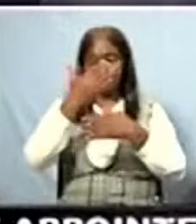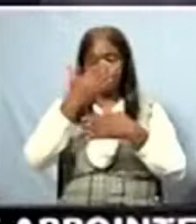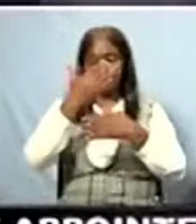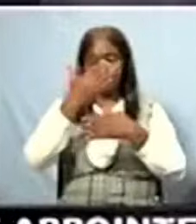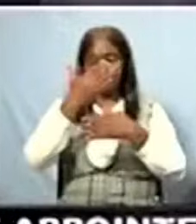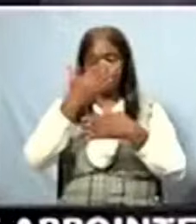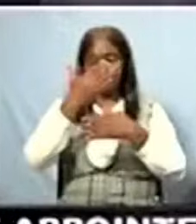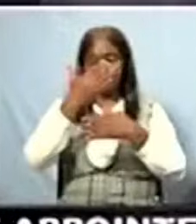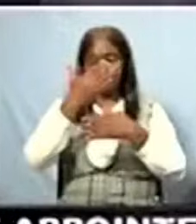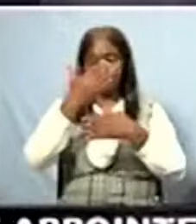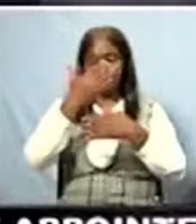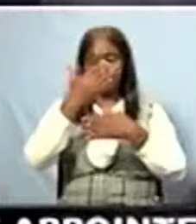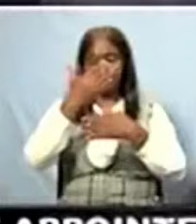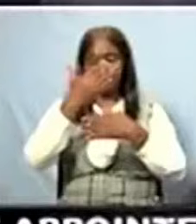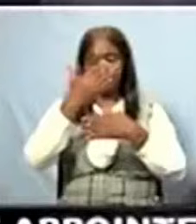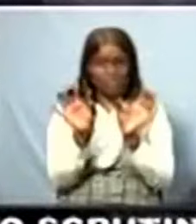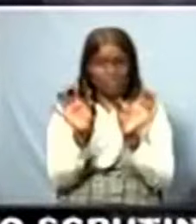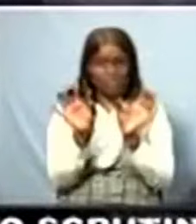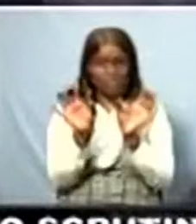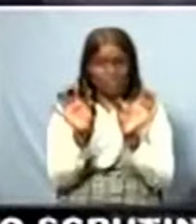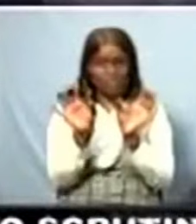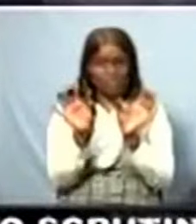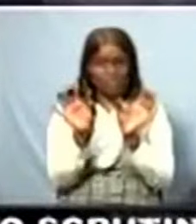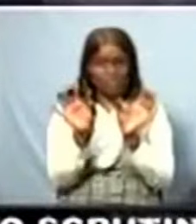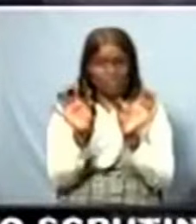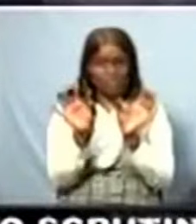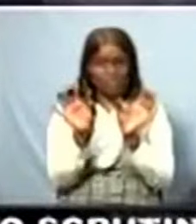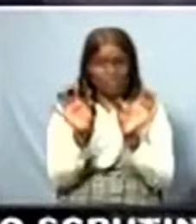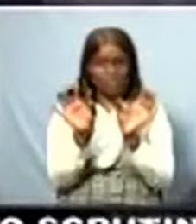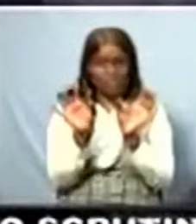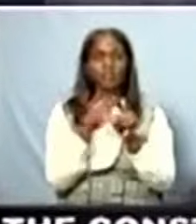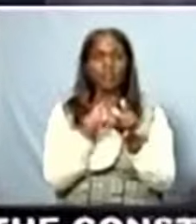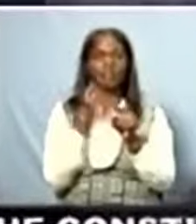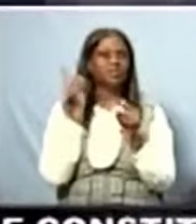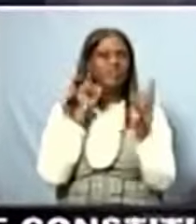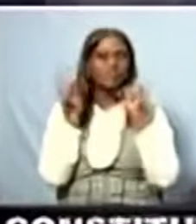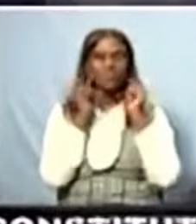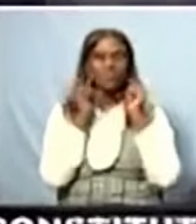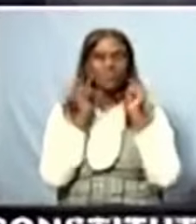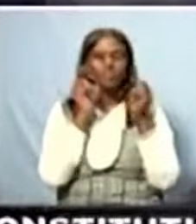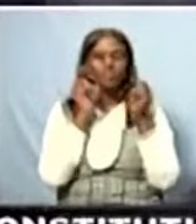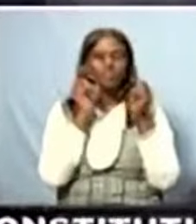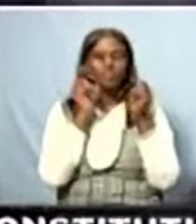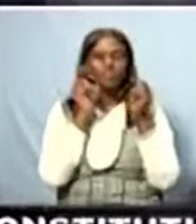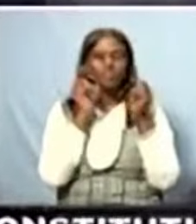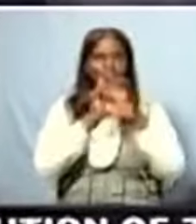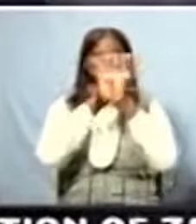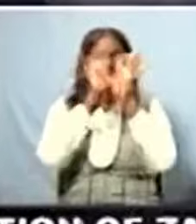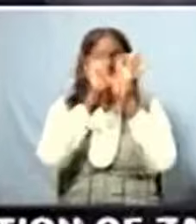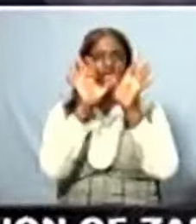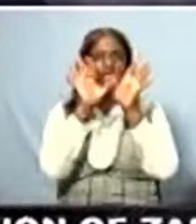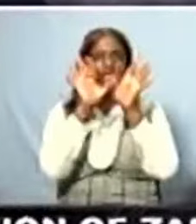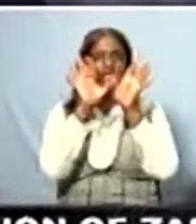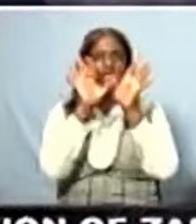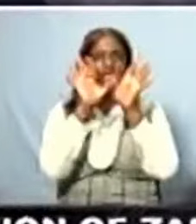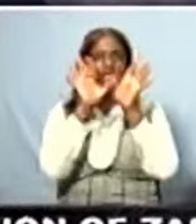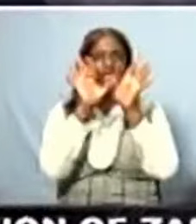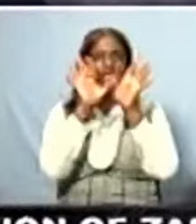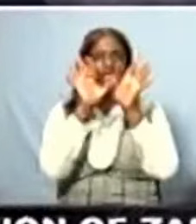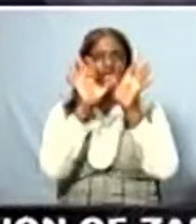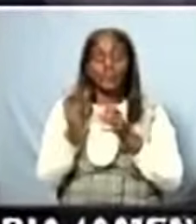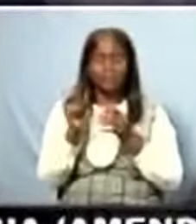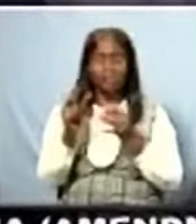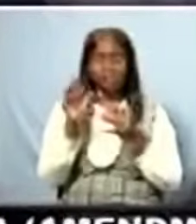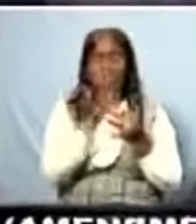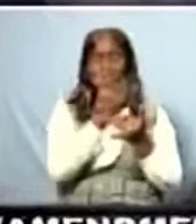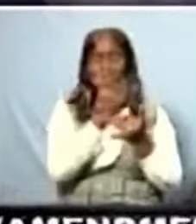Is on the delimitation, as if I got the the witness correctly, that